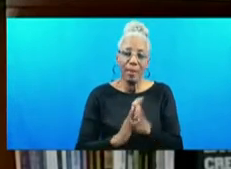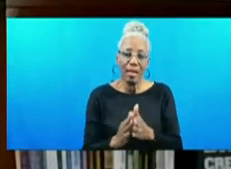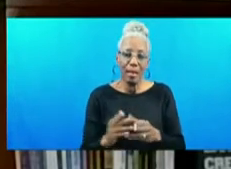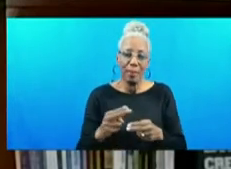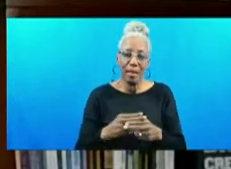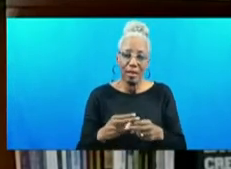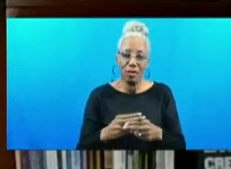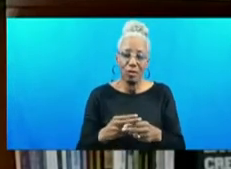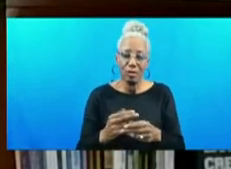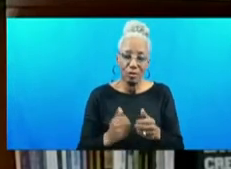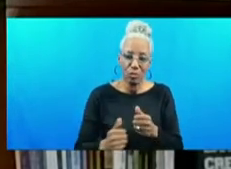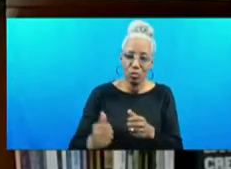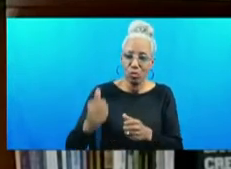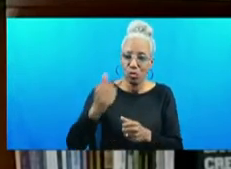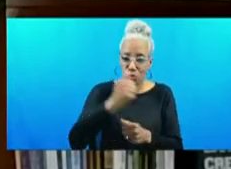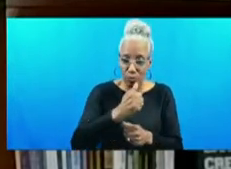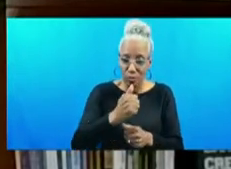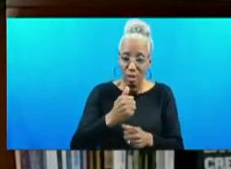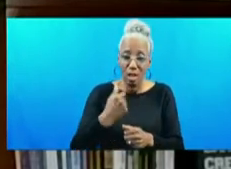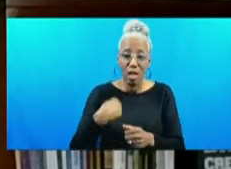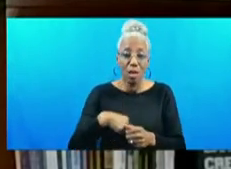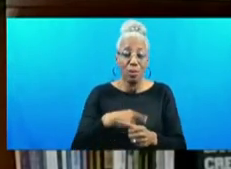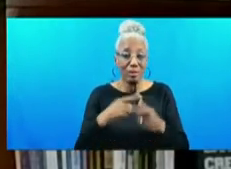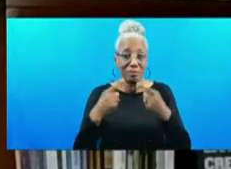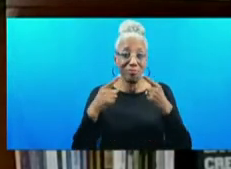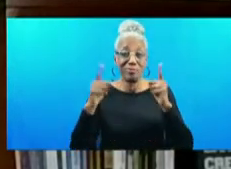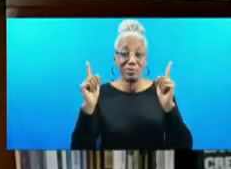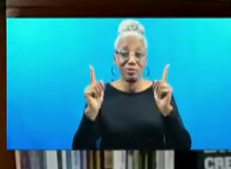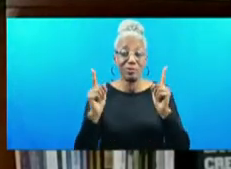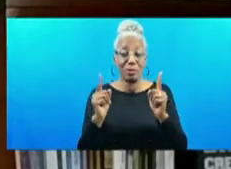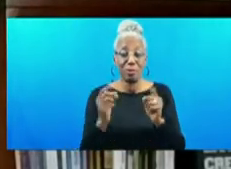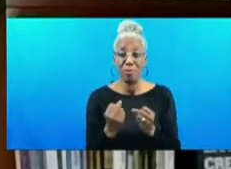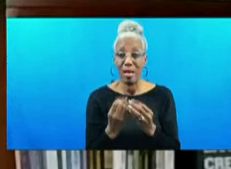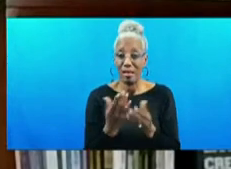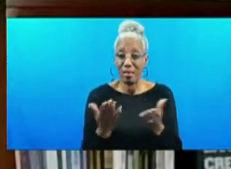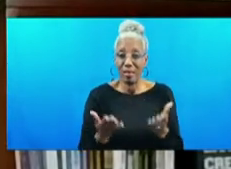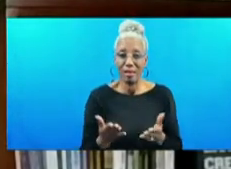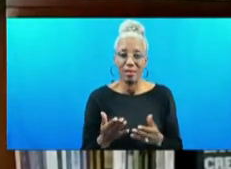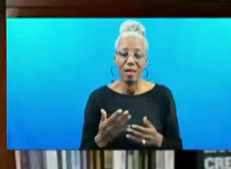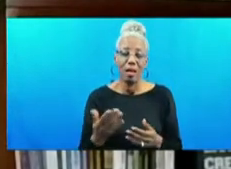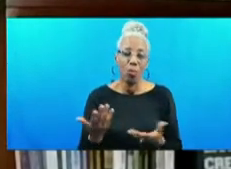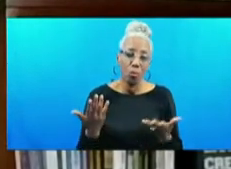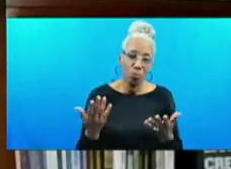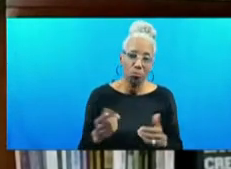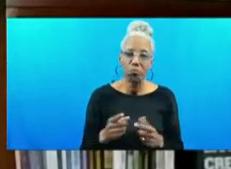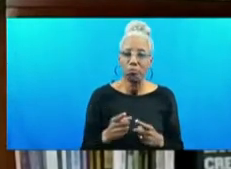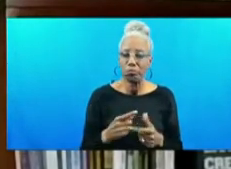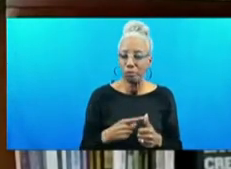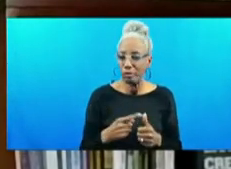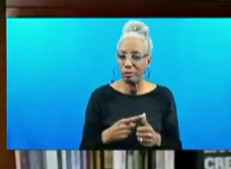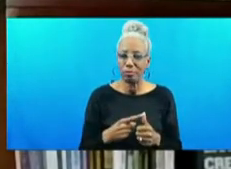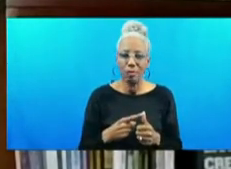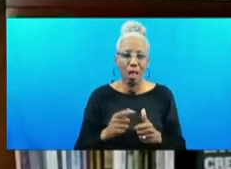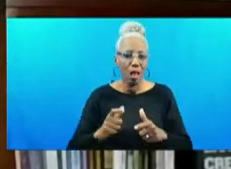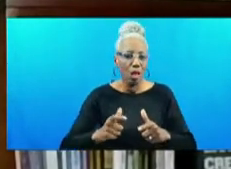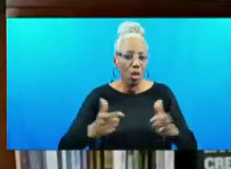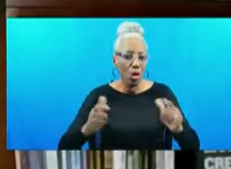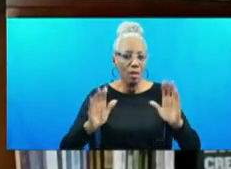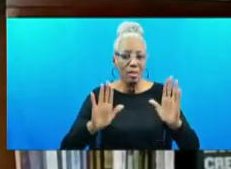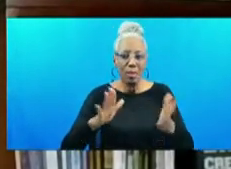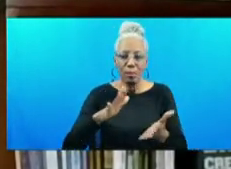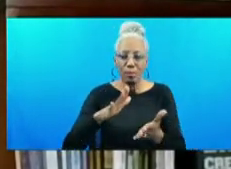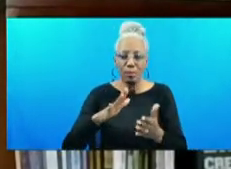of our largest summer school programs. But as I share that, that's just one example of, if this past summer was our first